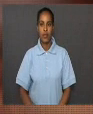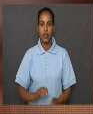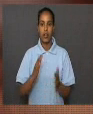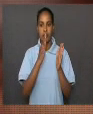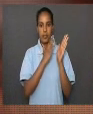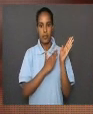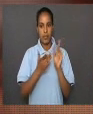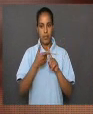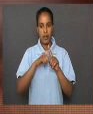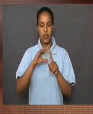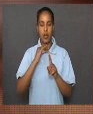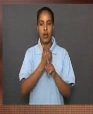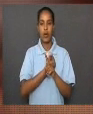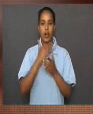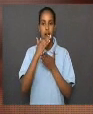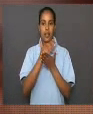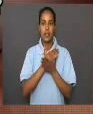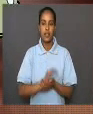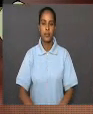Let's get back to our lesson.